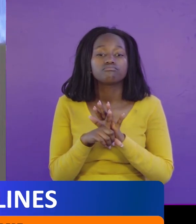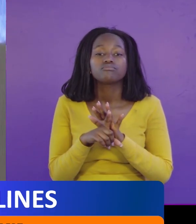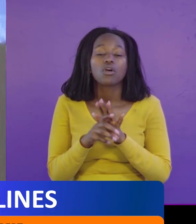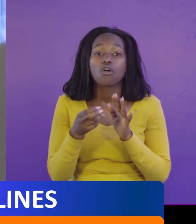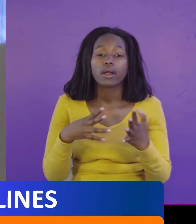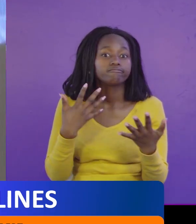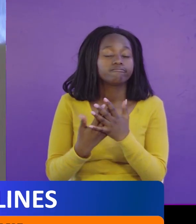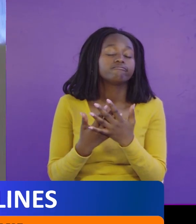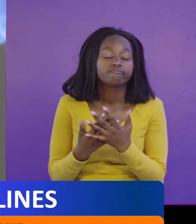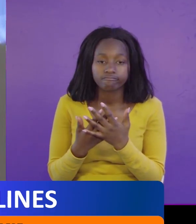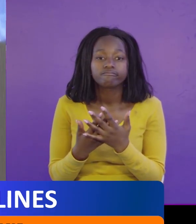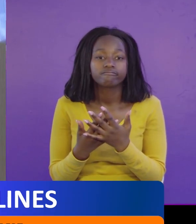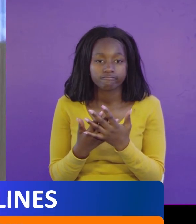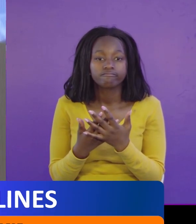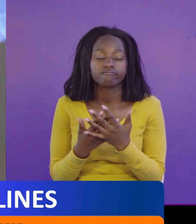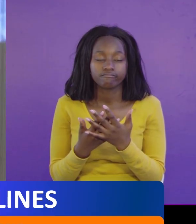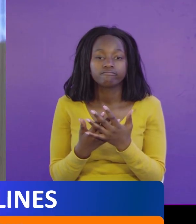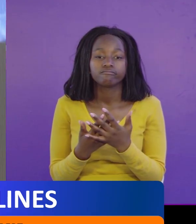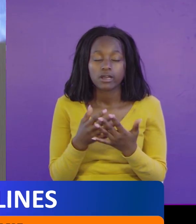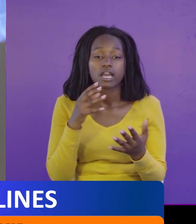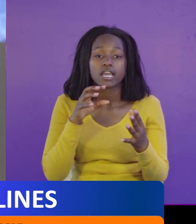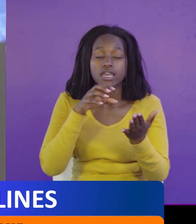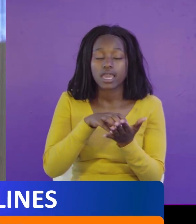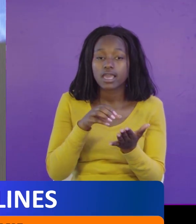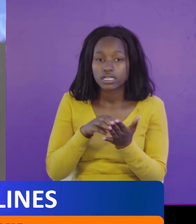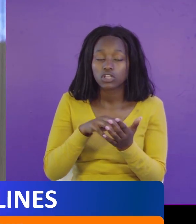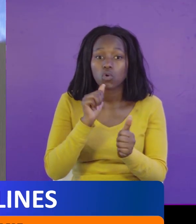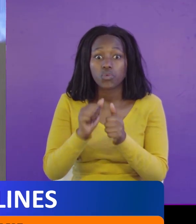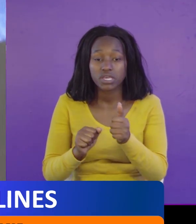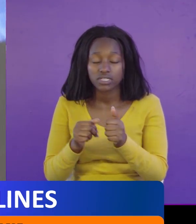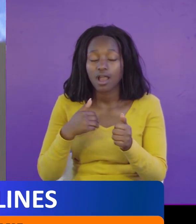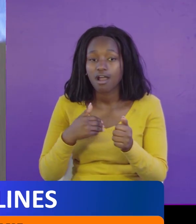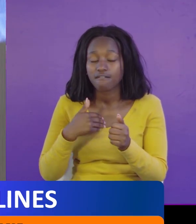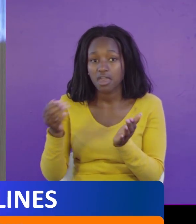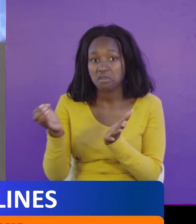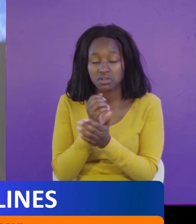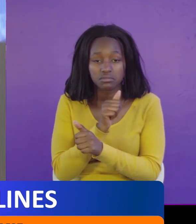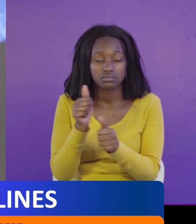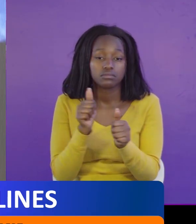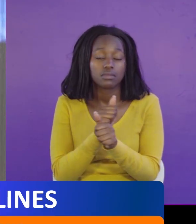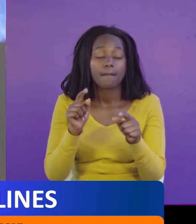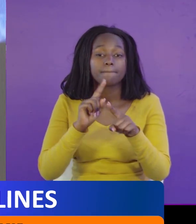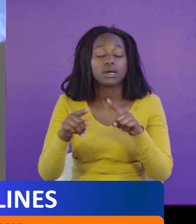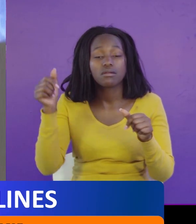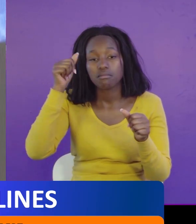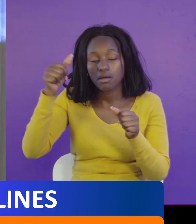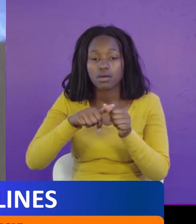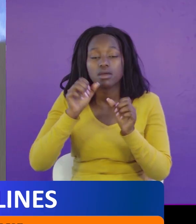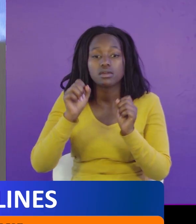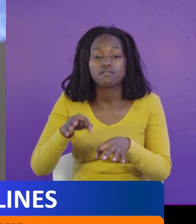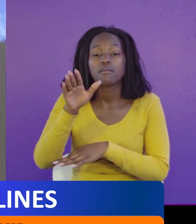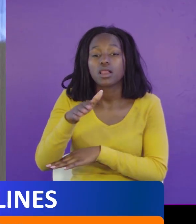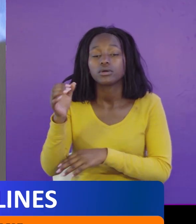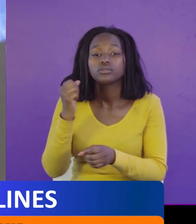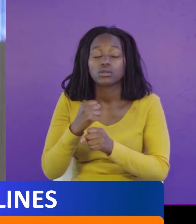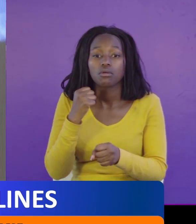backed by evidence. But as Parliament performs oversight and demands accountability from others,